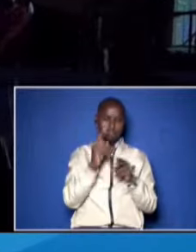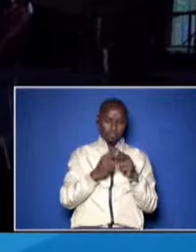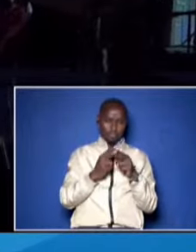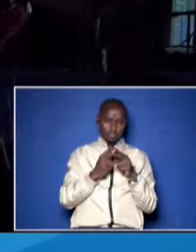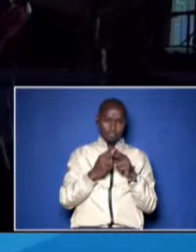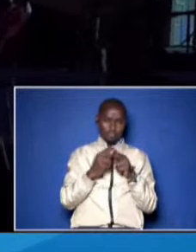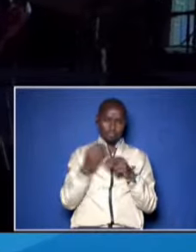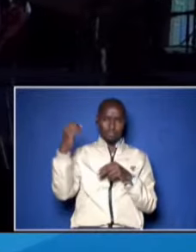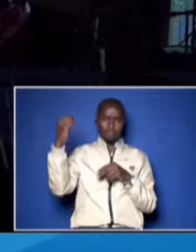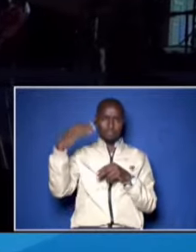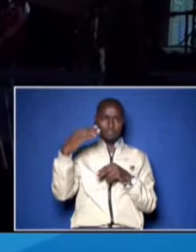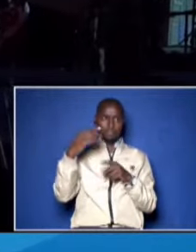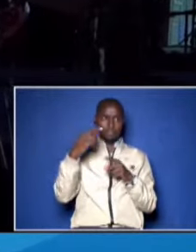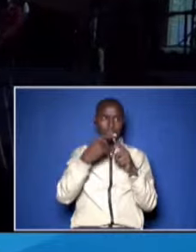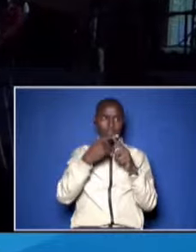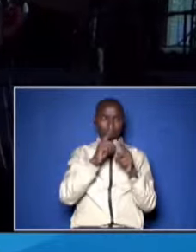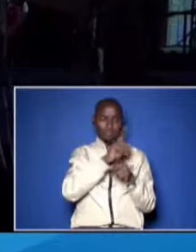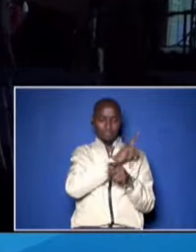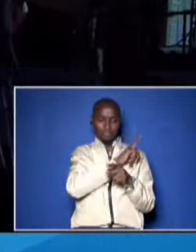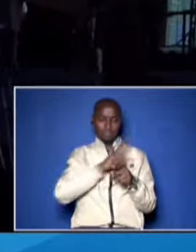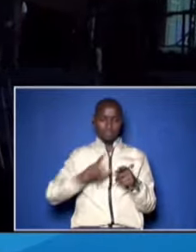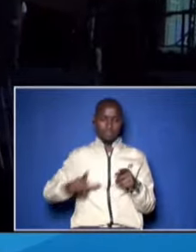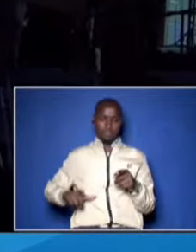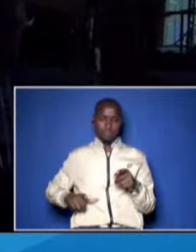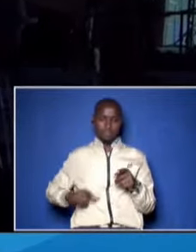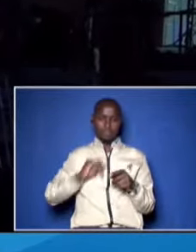but the Lord is